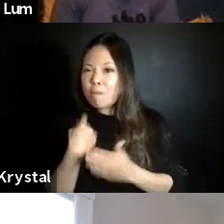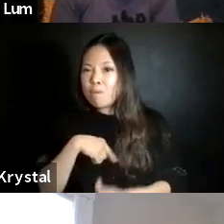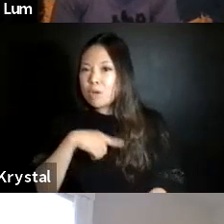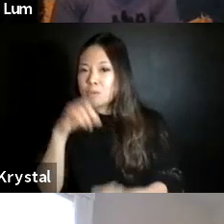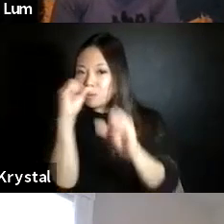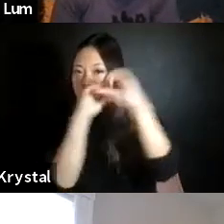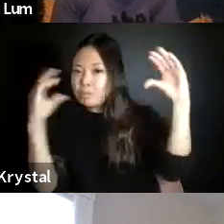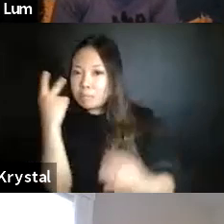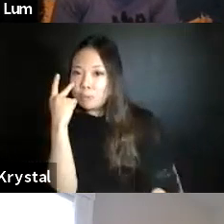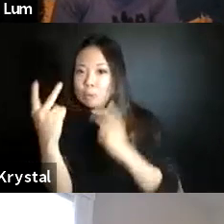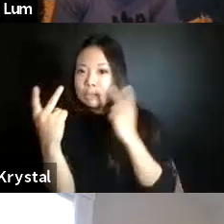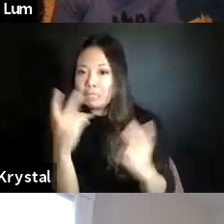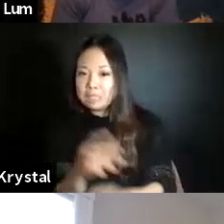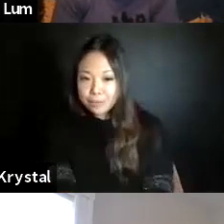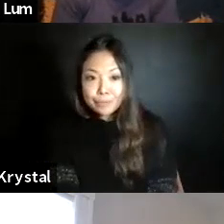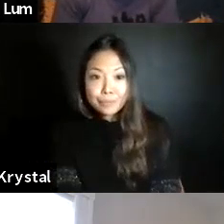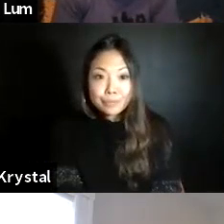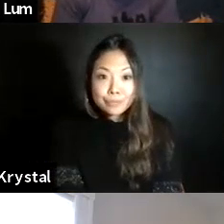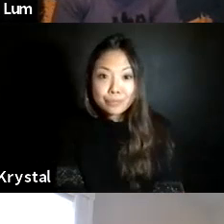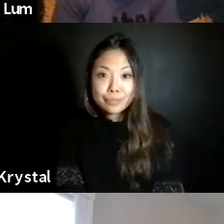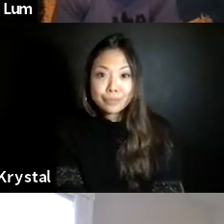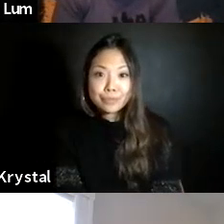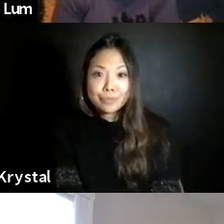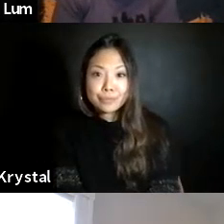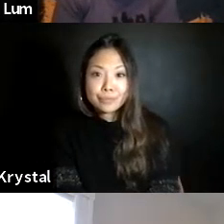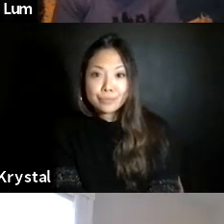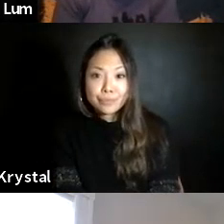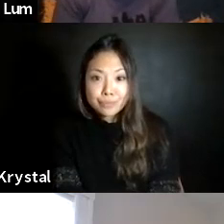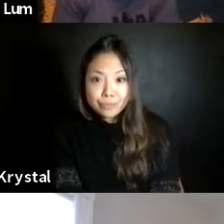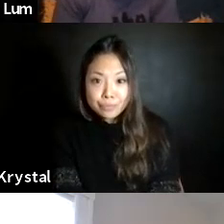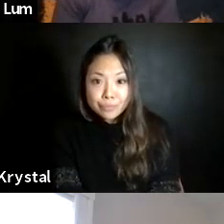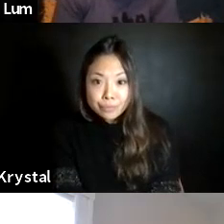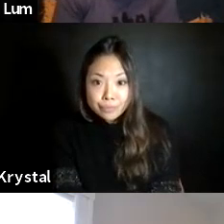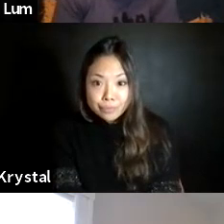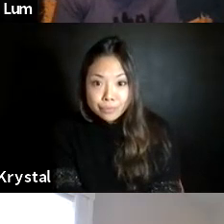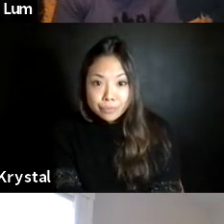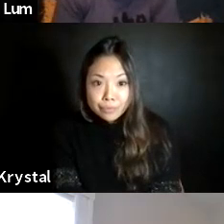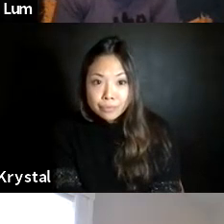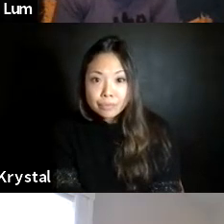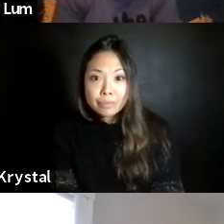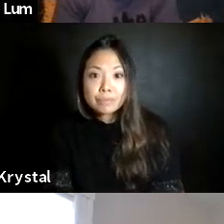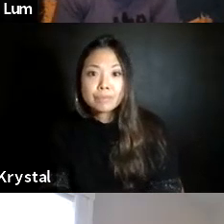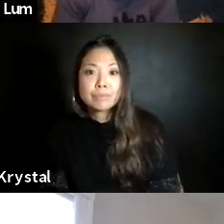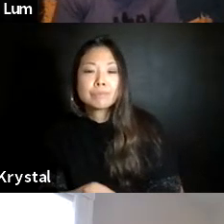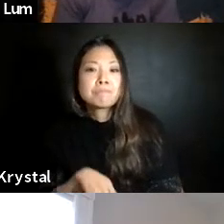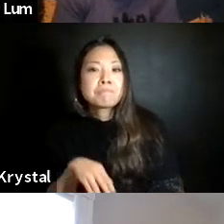Dr. Tung. I'm just putting, oh, you don't want me to put the link in the chat, right?